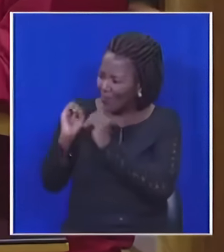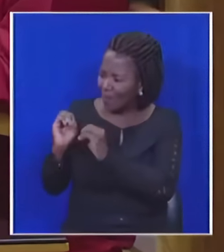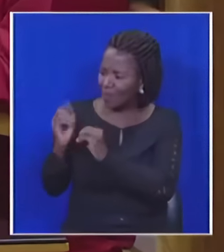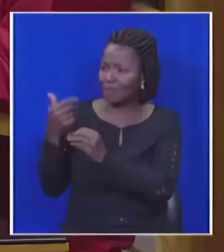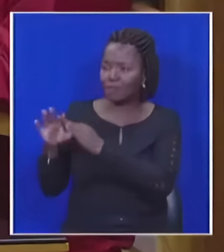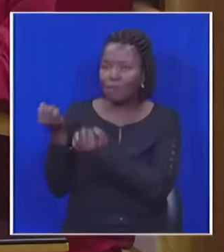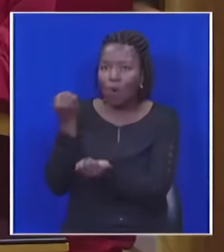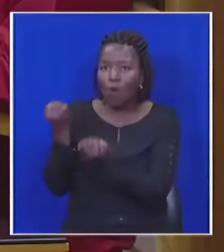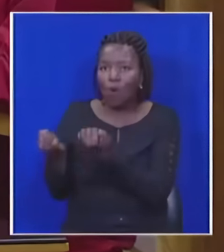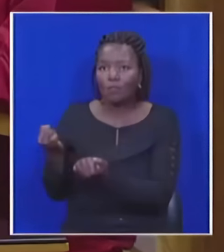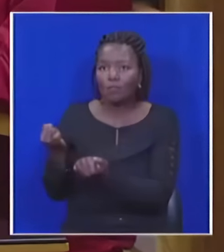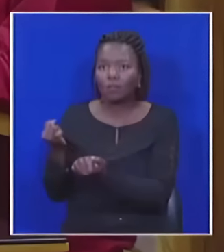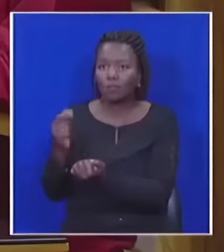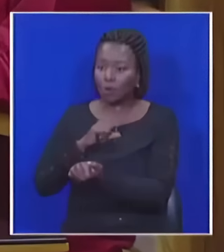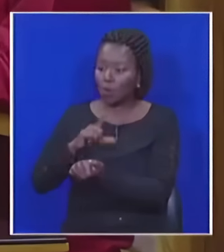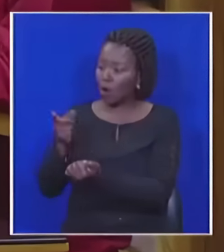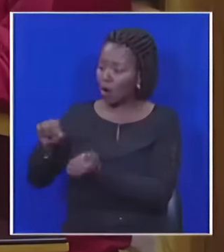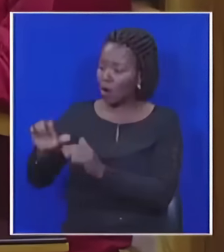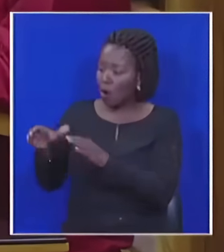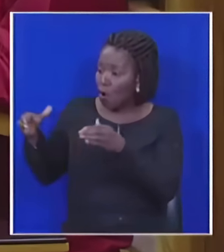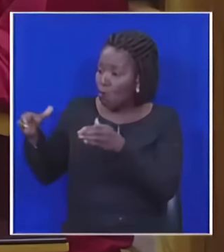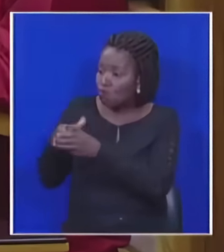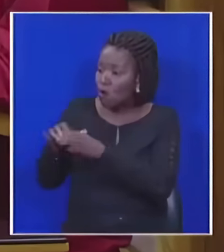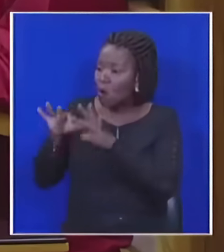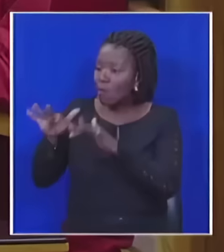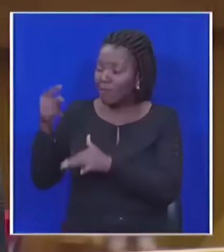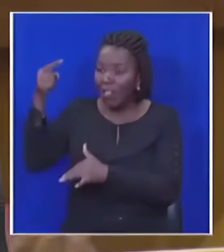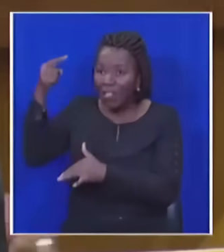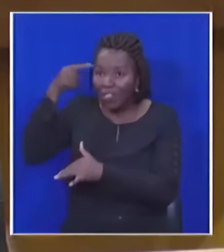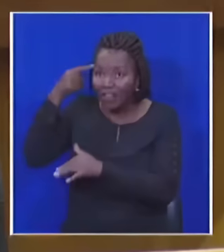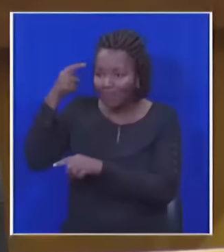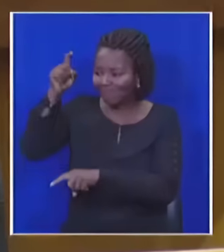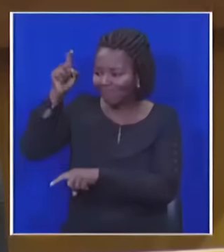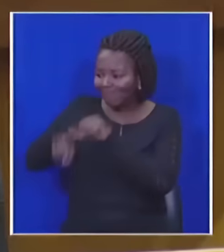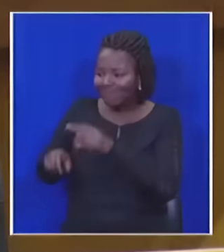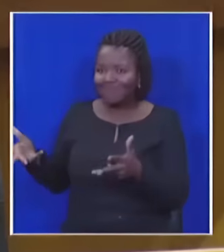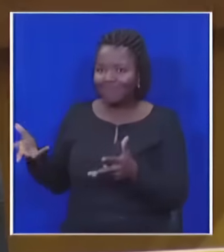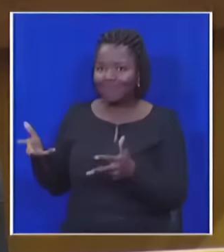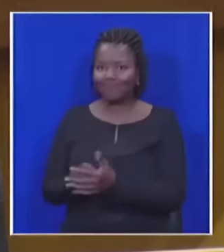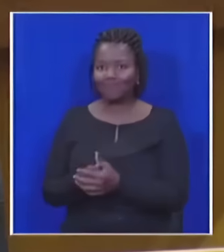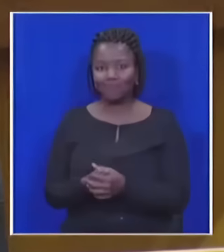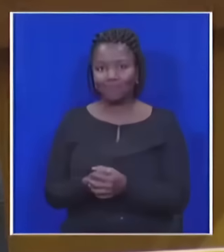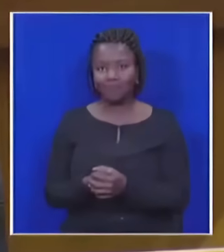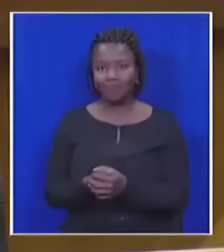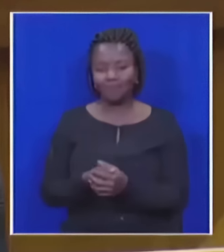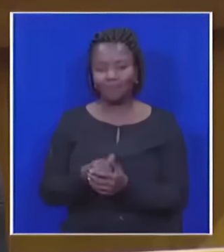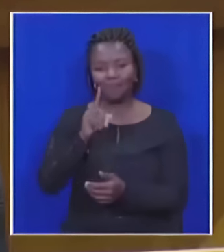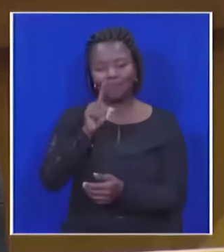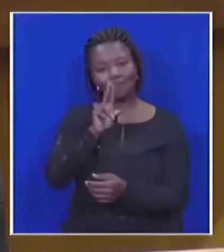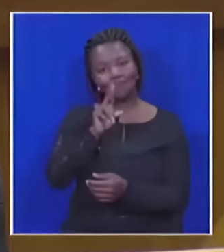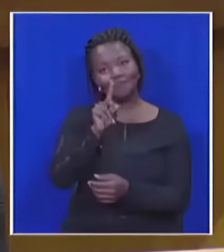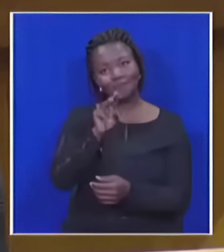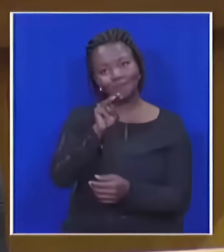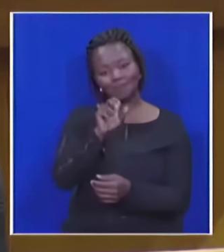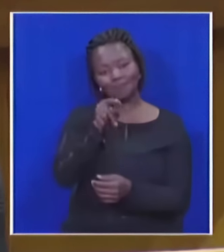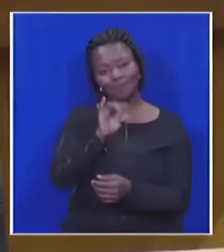because you are a group of people who can think. Now, Dudu Myeni Zuma,